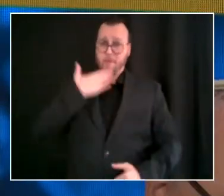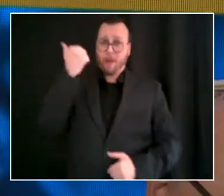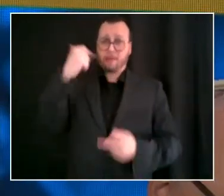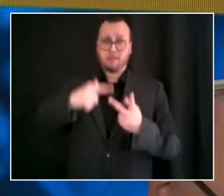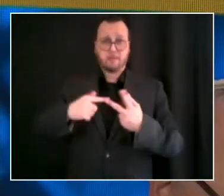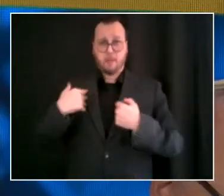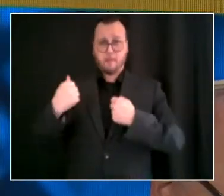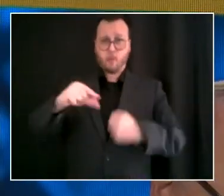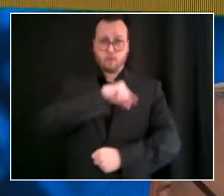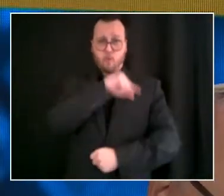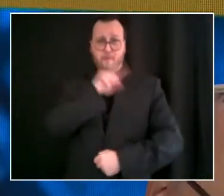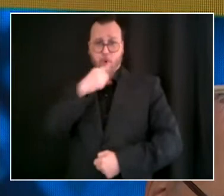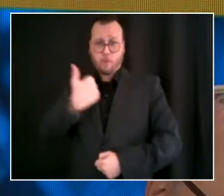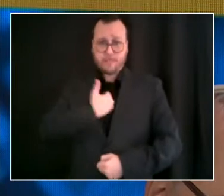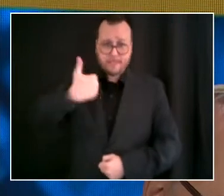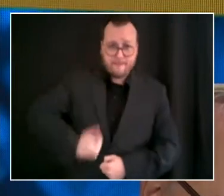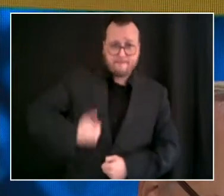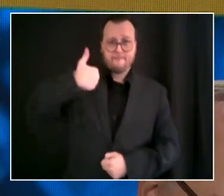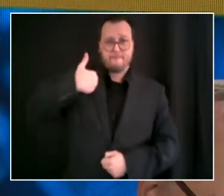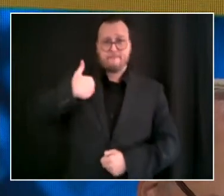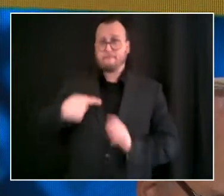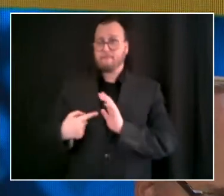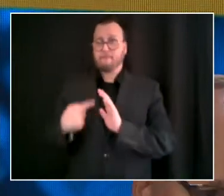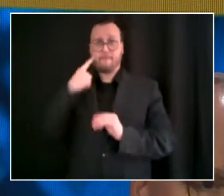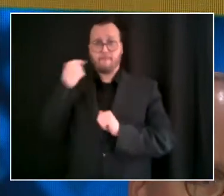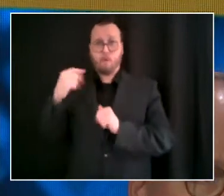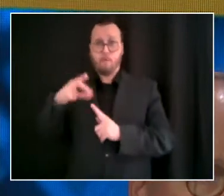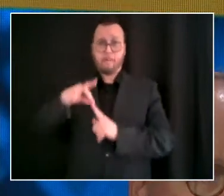ourselves expressed for the sake of all beings.